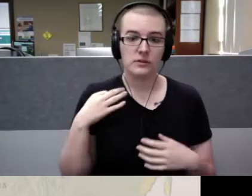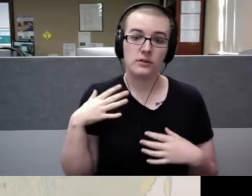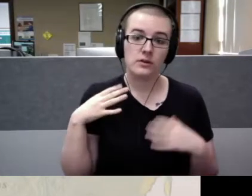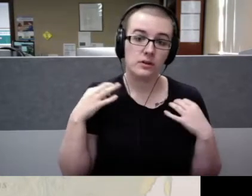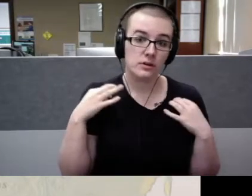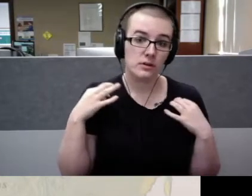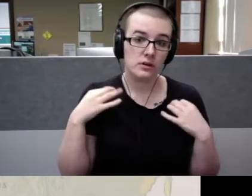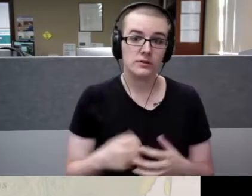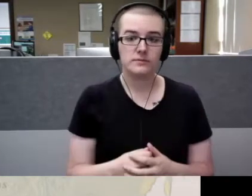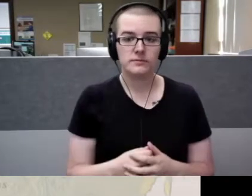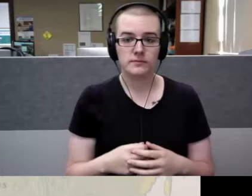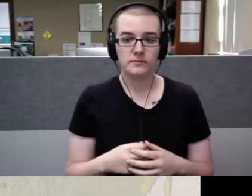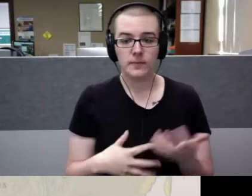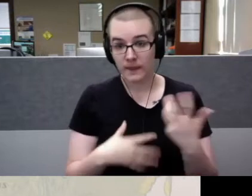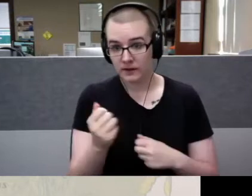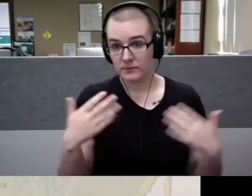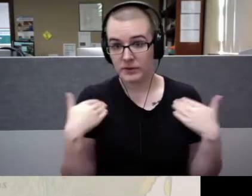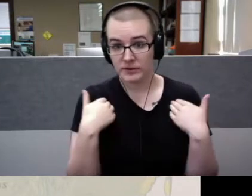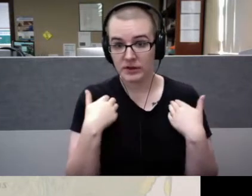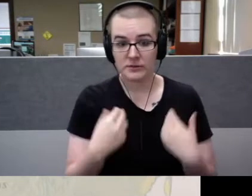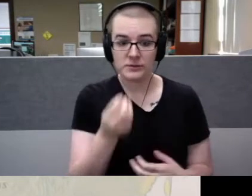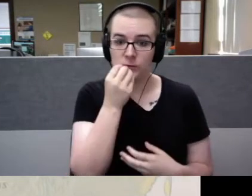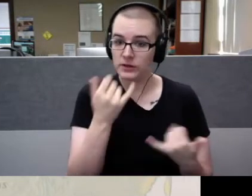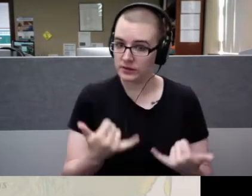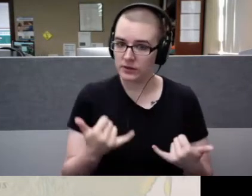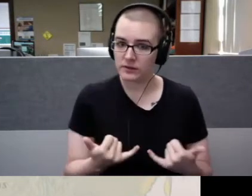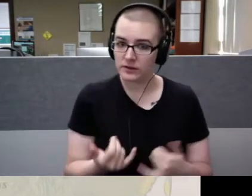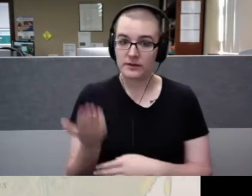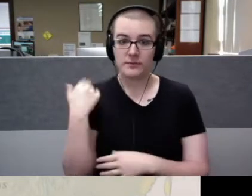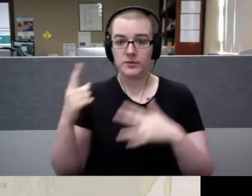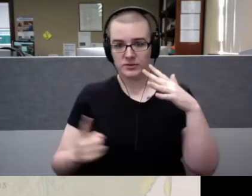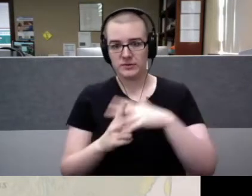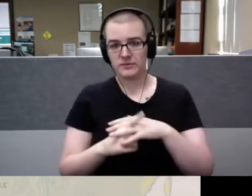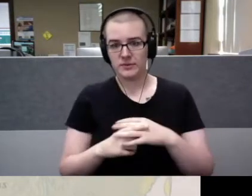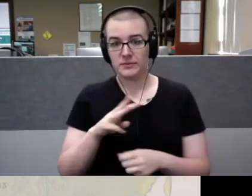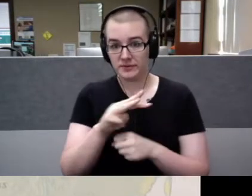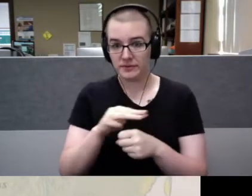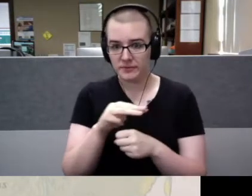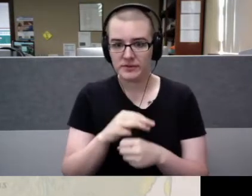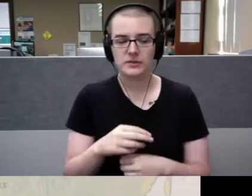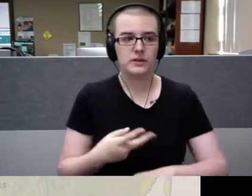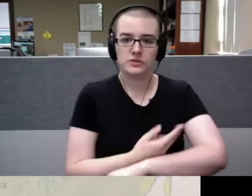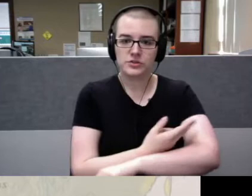animals that are domesticated that we eat today come from Mesopotamia. Sheep,